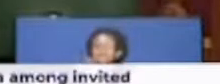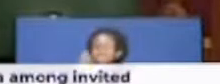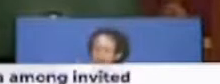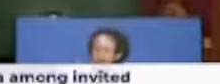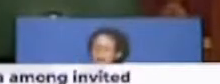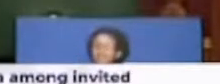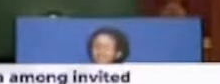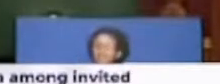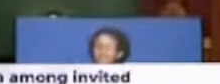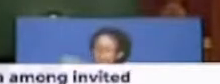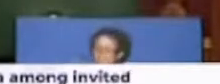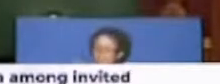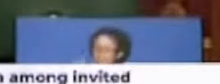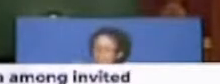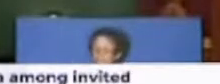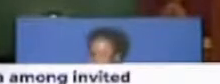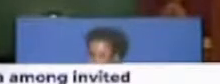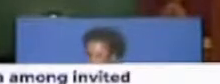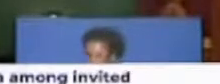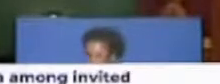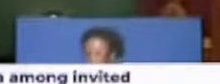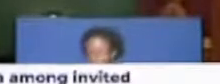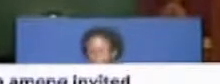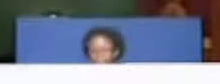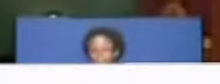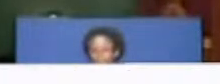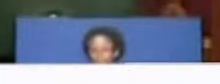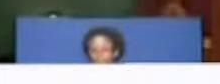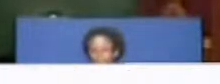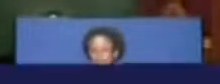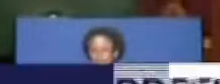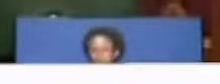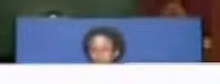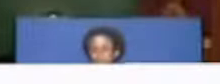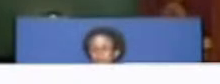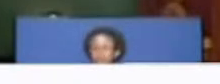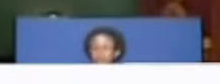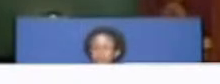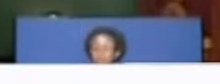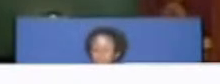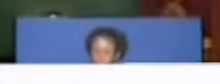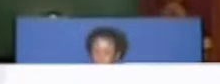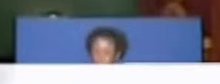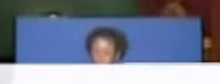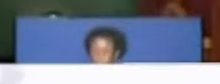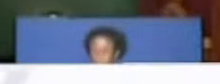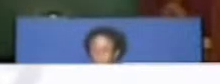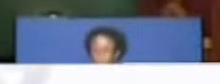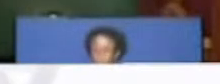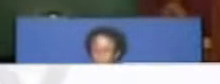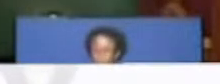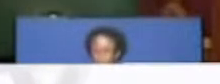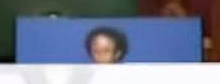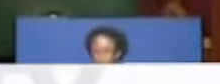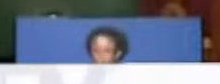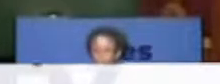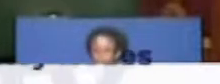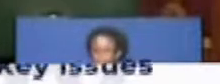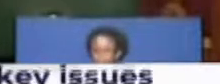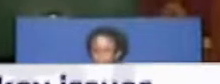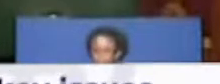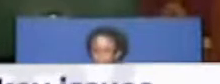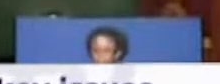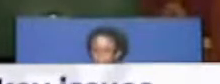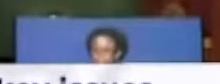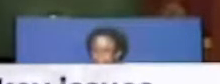Honorable members, ladies and gentlemen, at this point, I would like to take special note